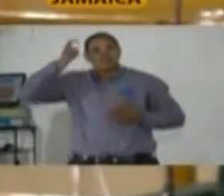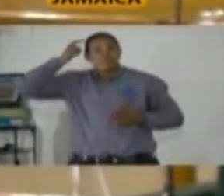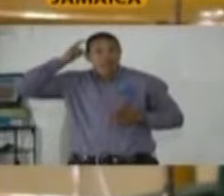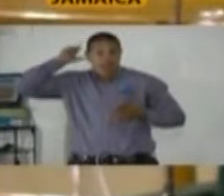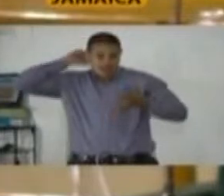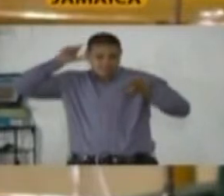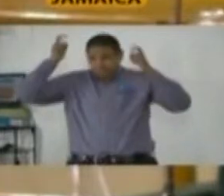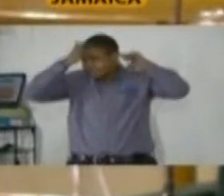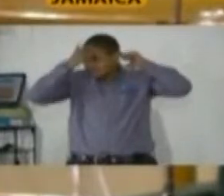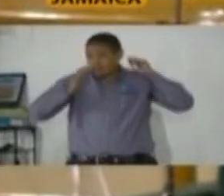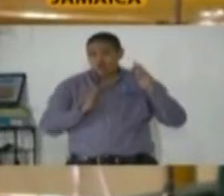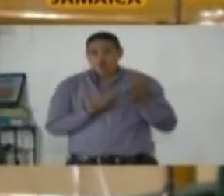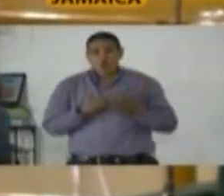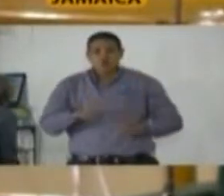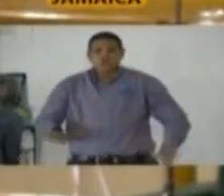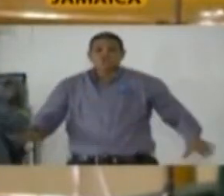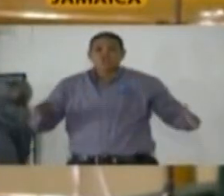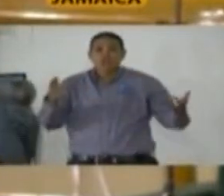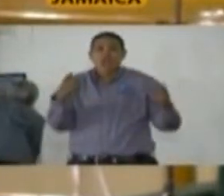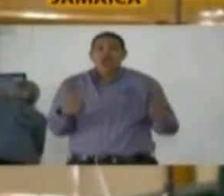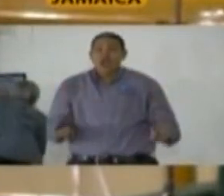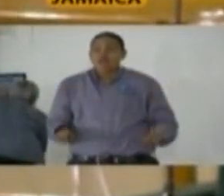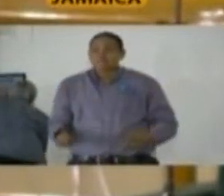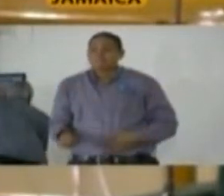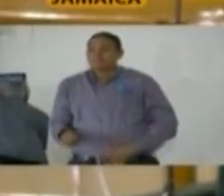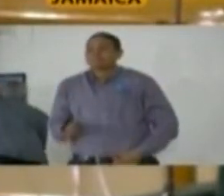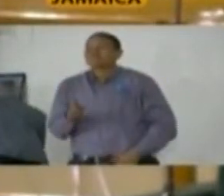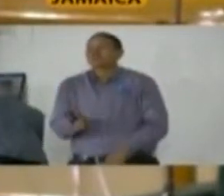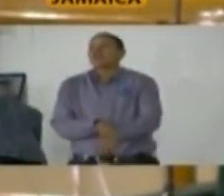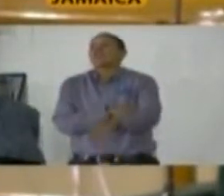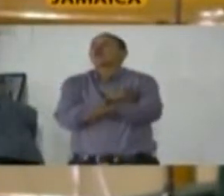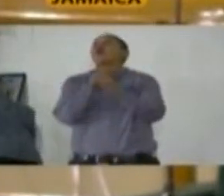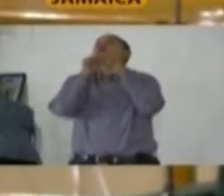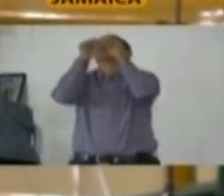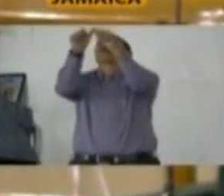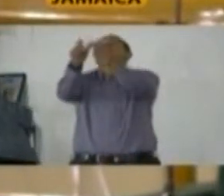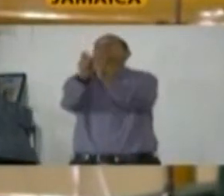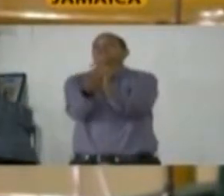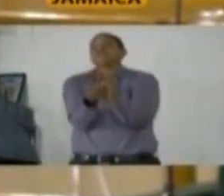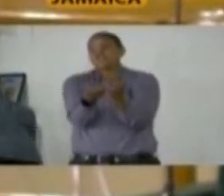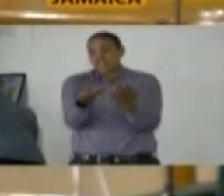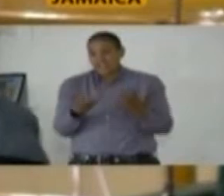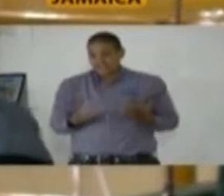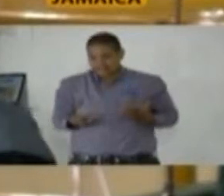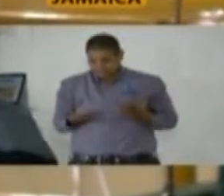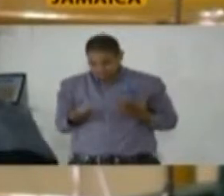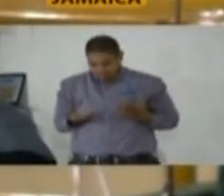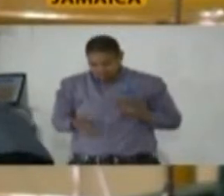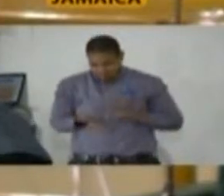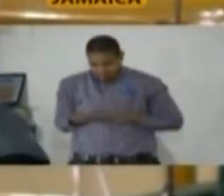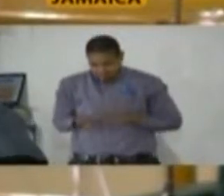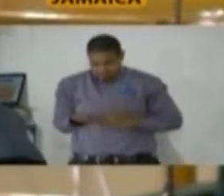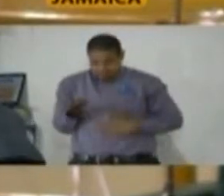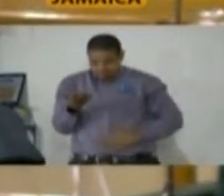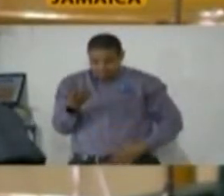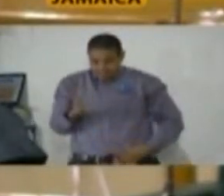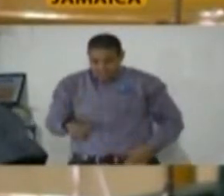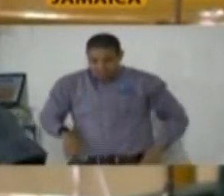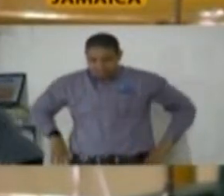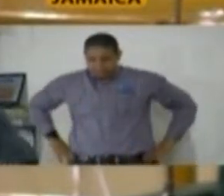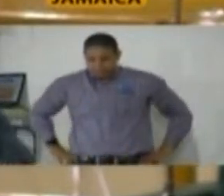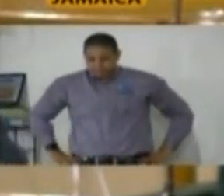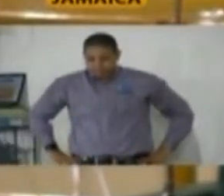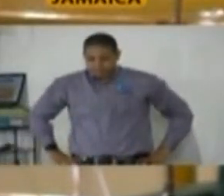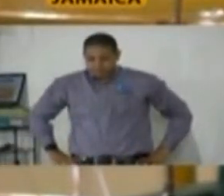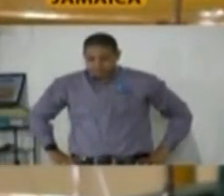of our children. That is where long-lasting change begins. In response to